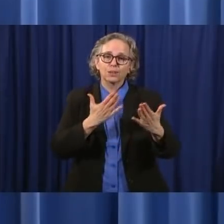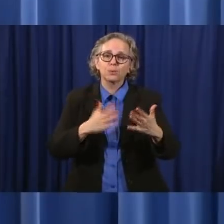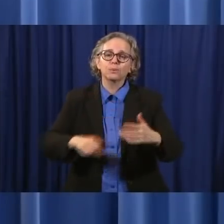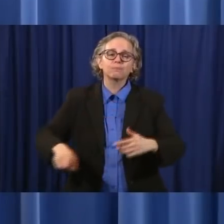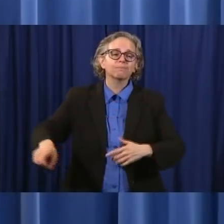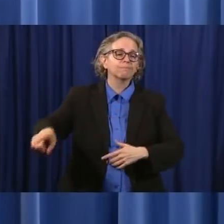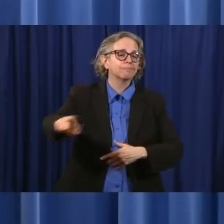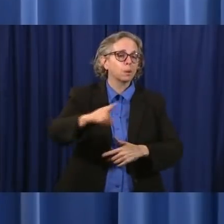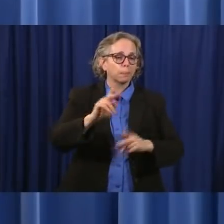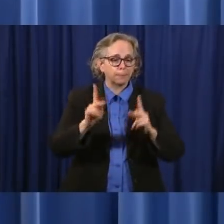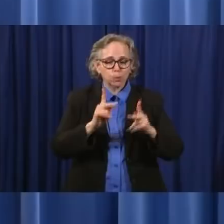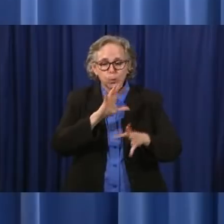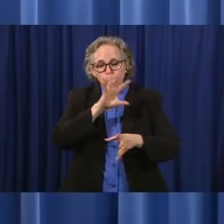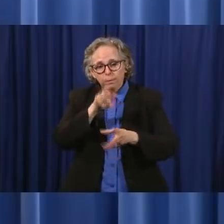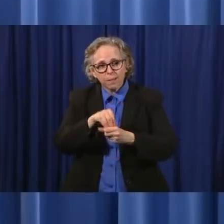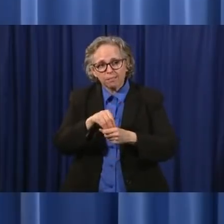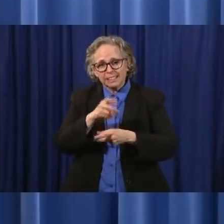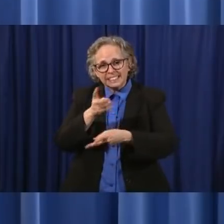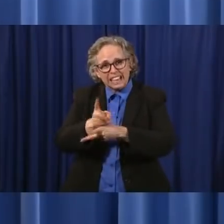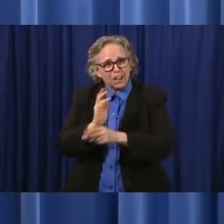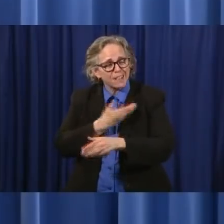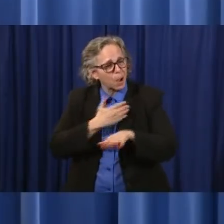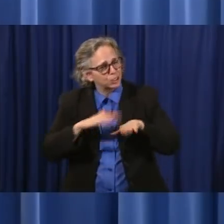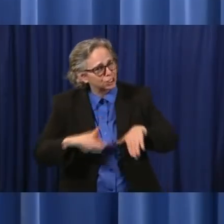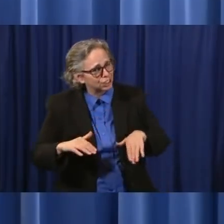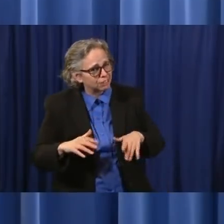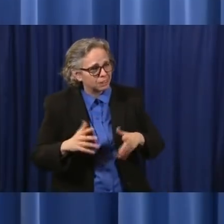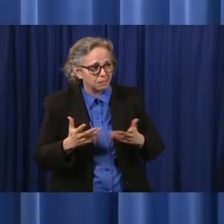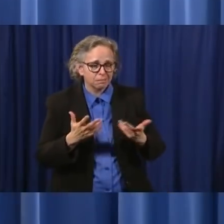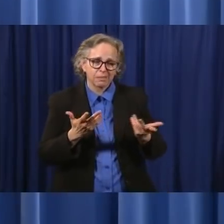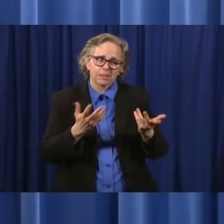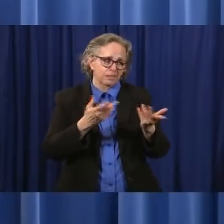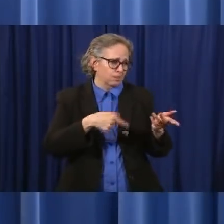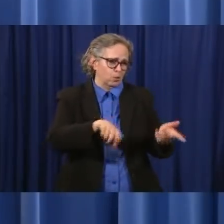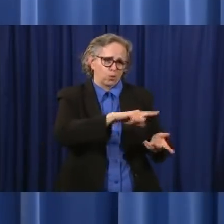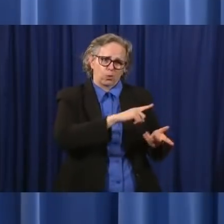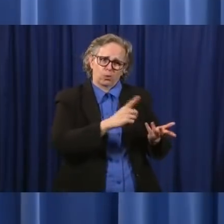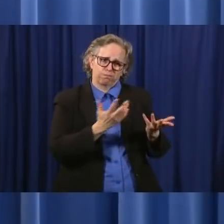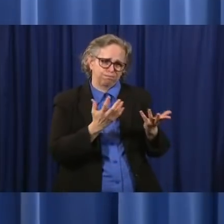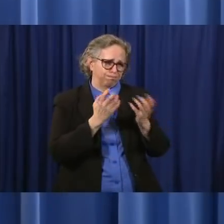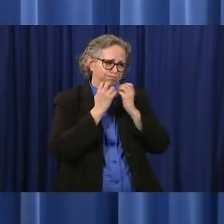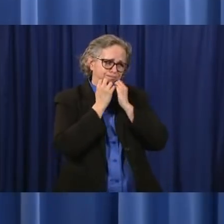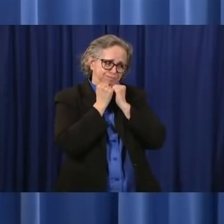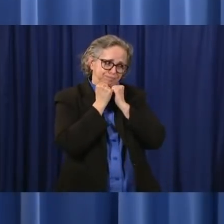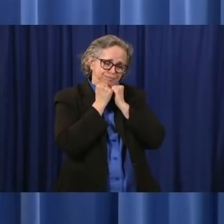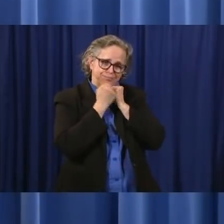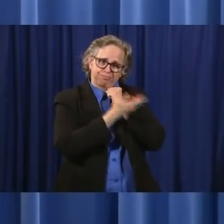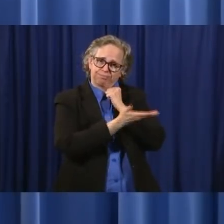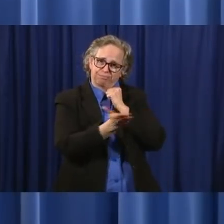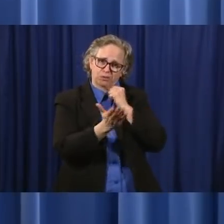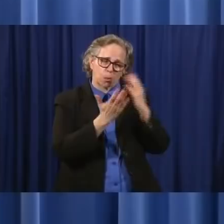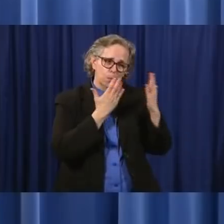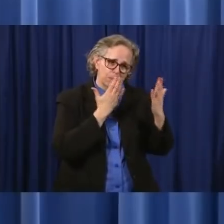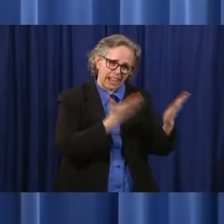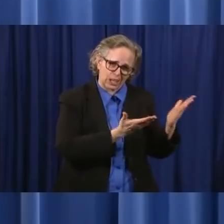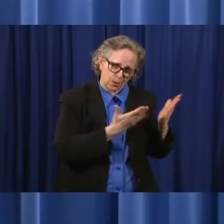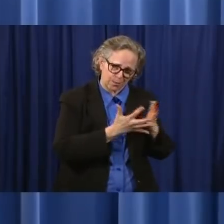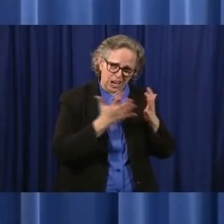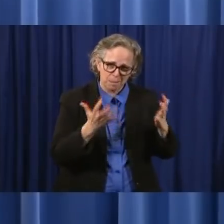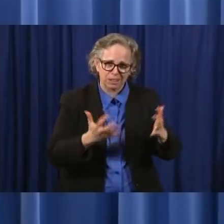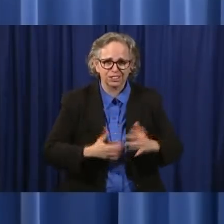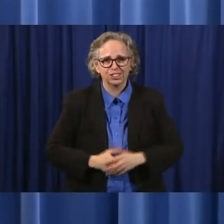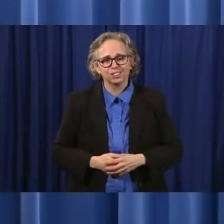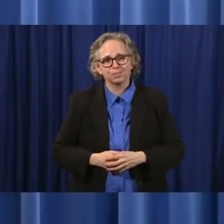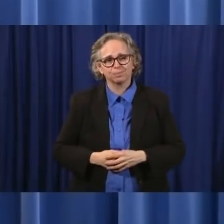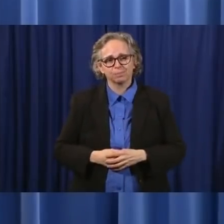to take care of the kids. There's nothing more important in our lives than our children. So thank you very, very much for what you do. Those of you who will be